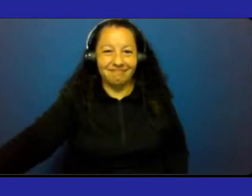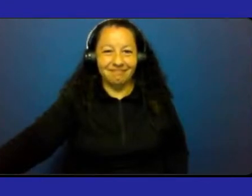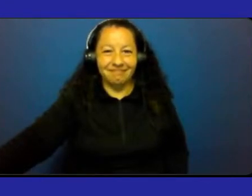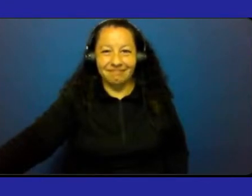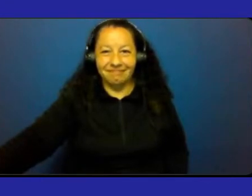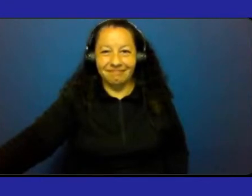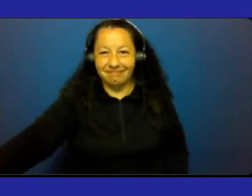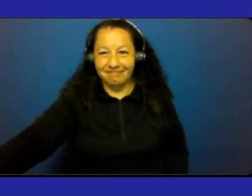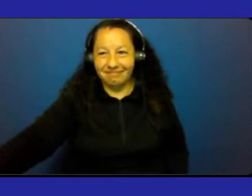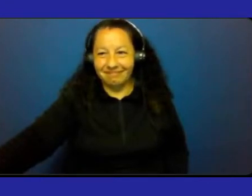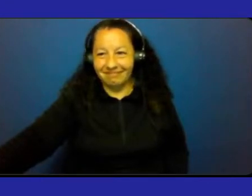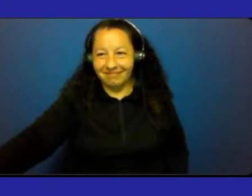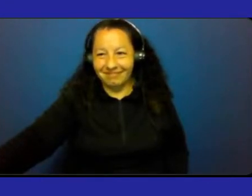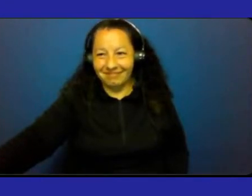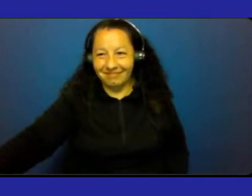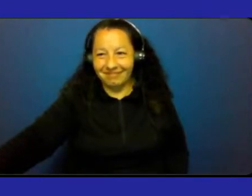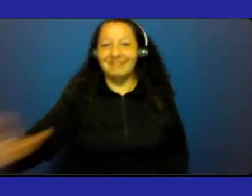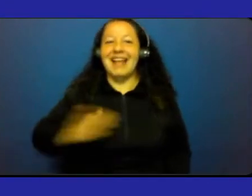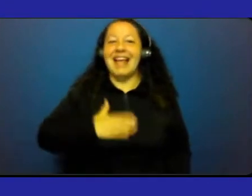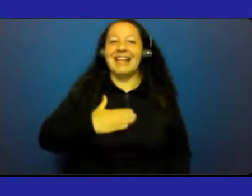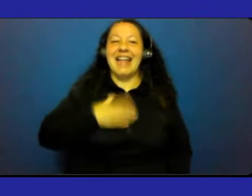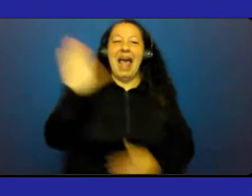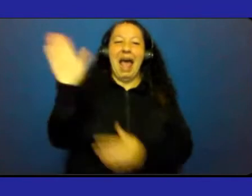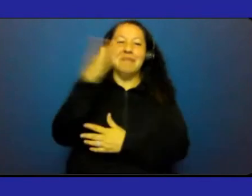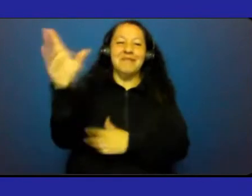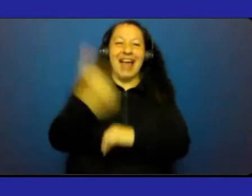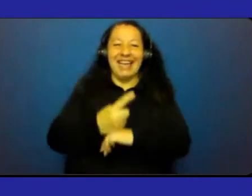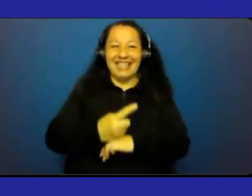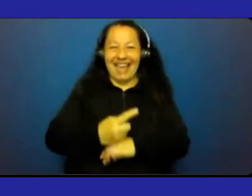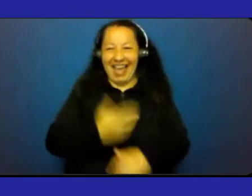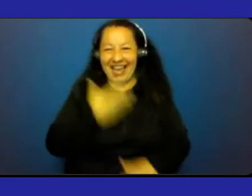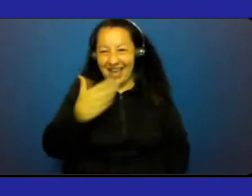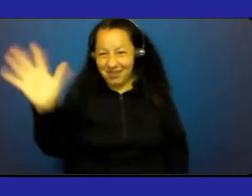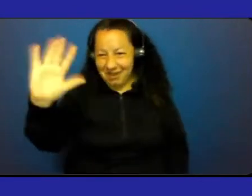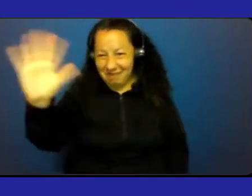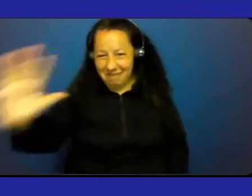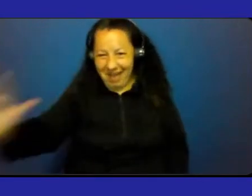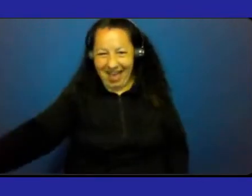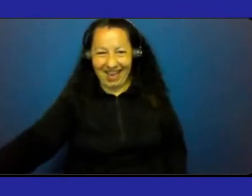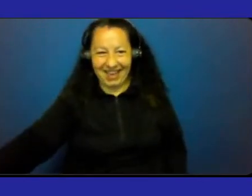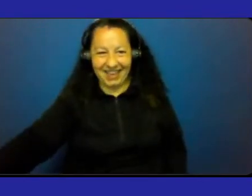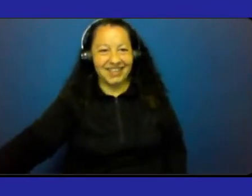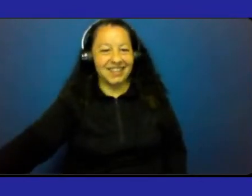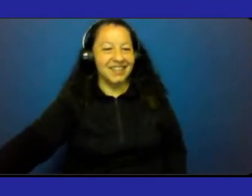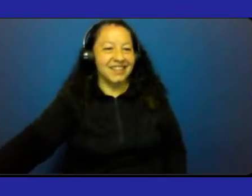And happy Flag Day. Happy This Flag meeting Day. is no longer being Bye-bye. recorded.